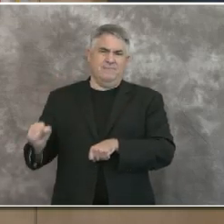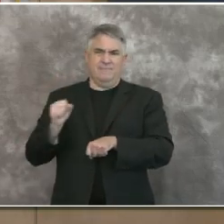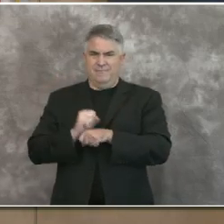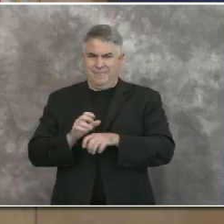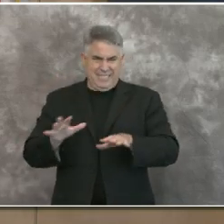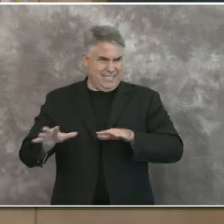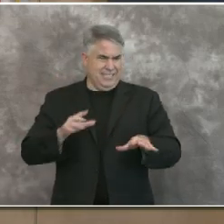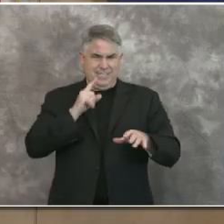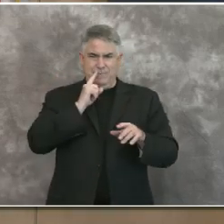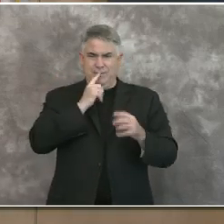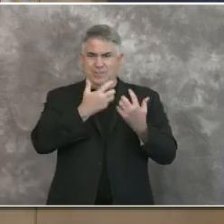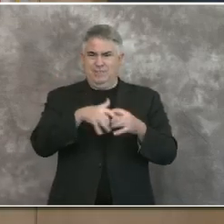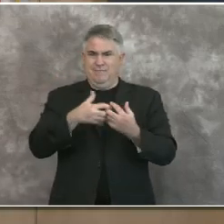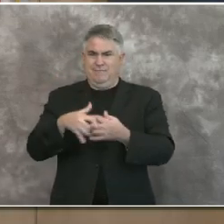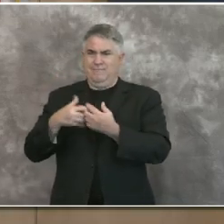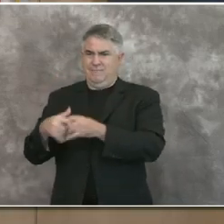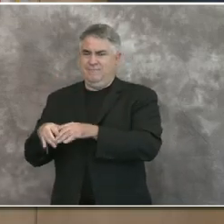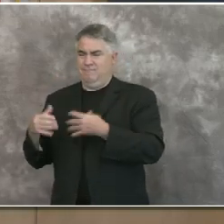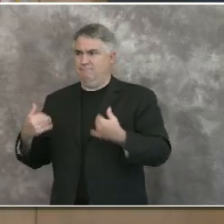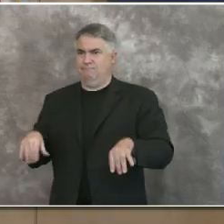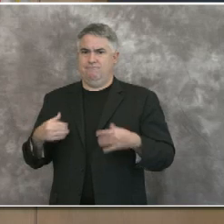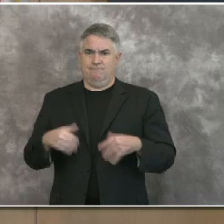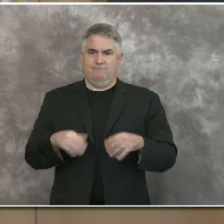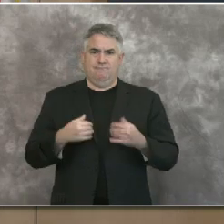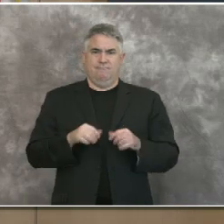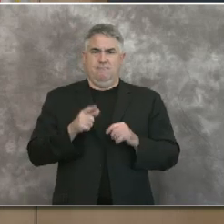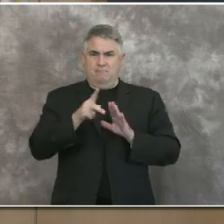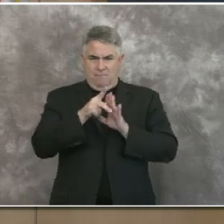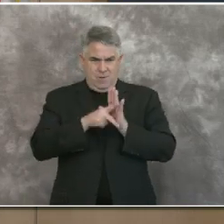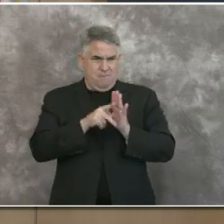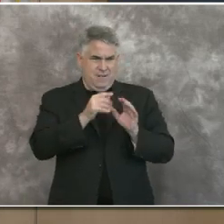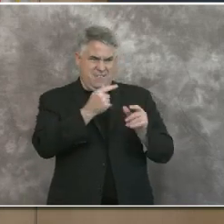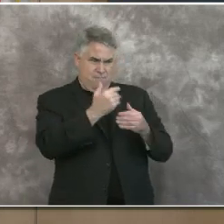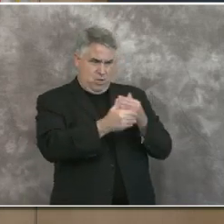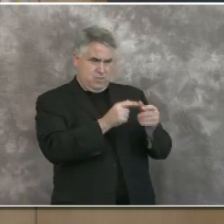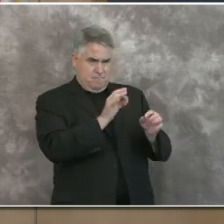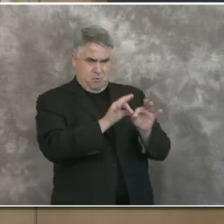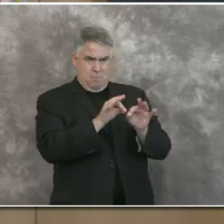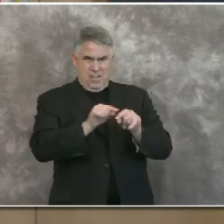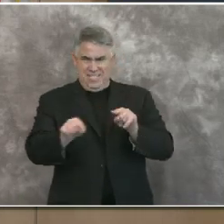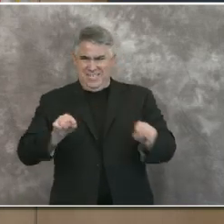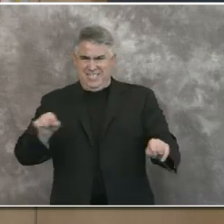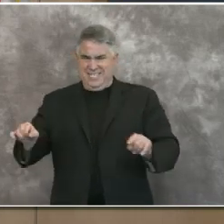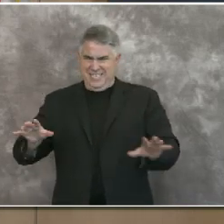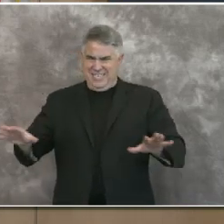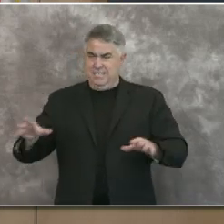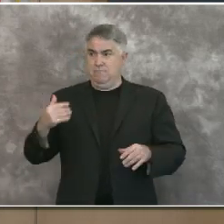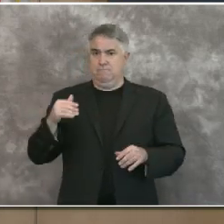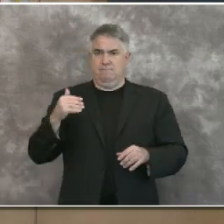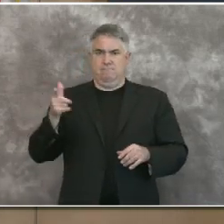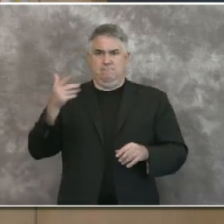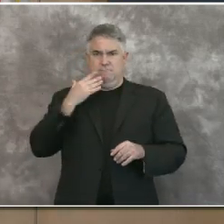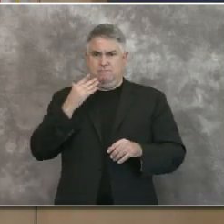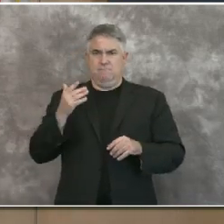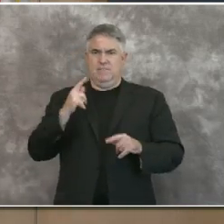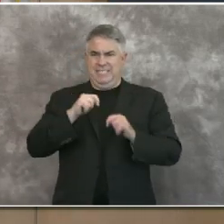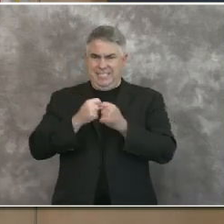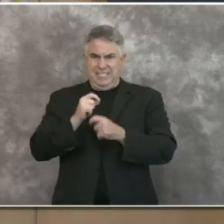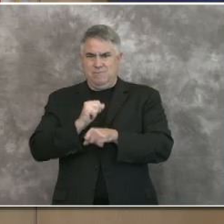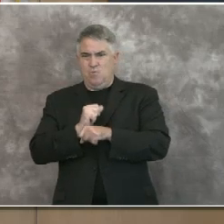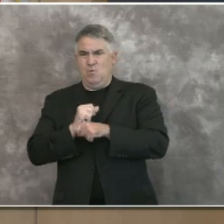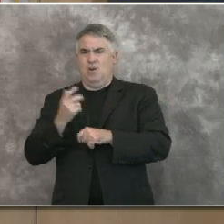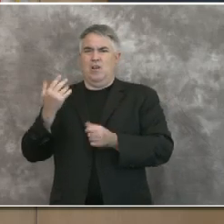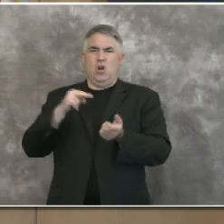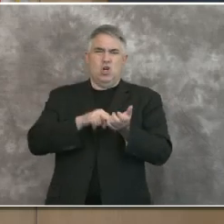barriers to set up process and protocols, to get pop-up testing in place, to have our strike teams going out to skilled nursing facilities and